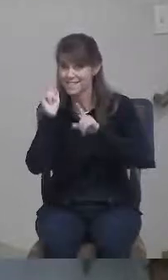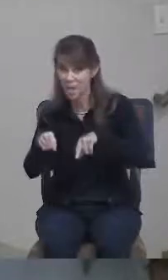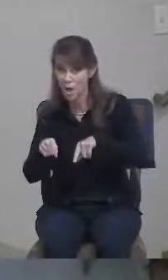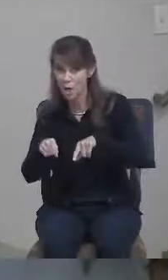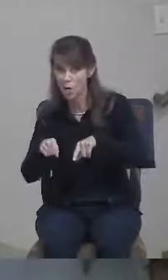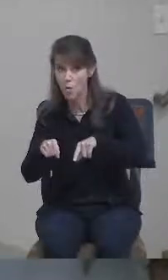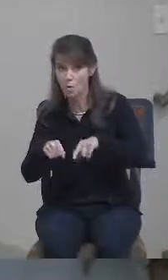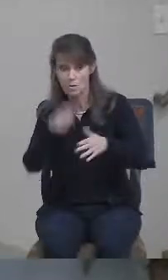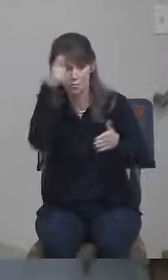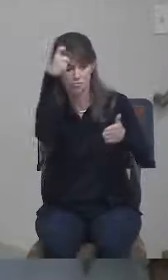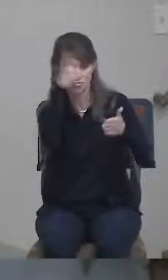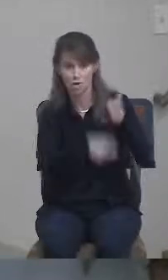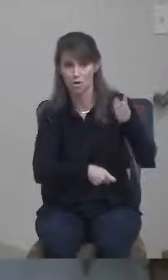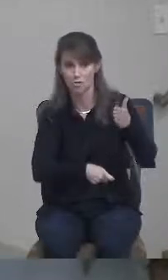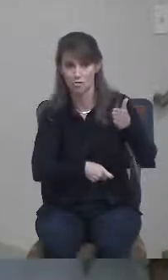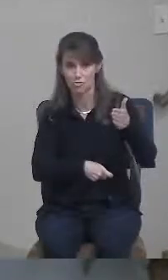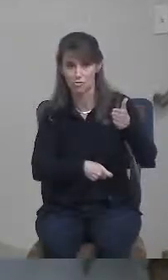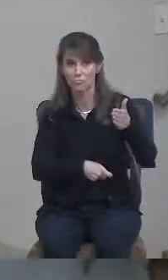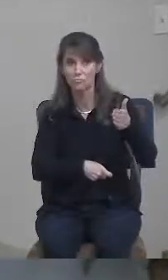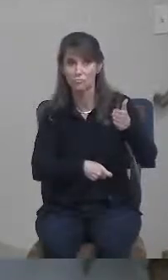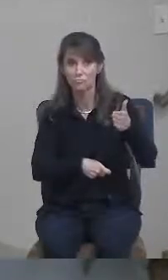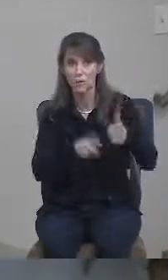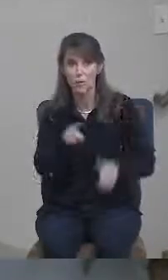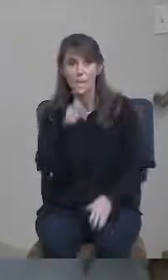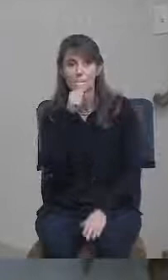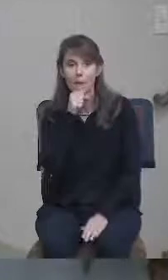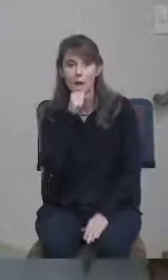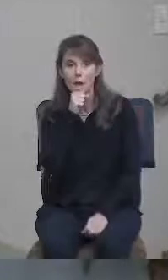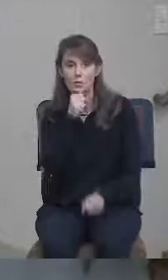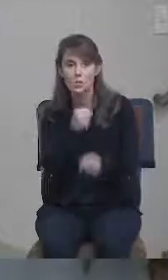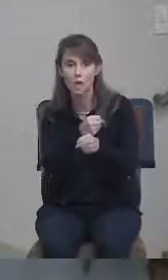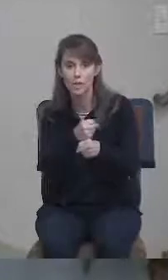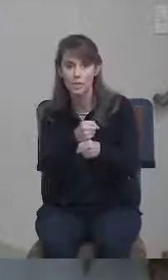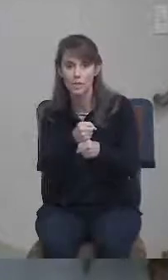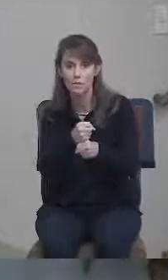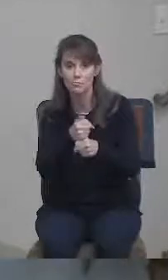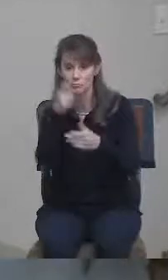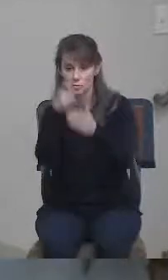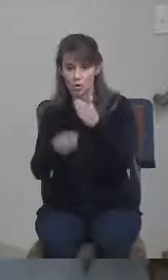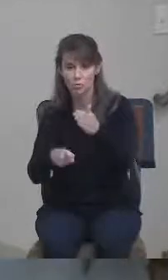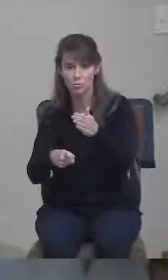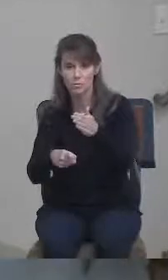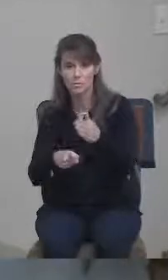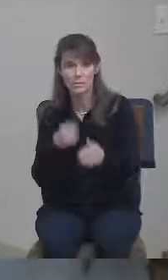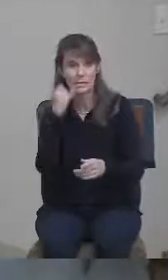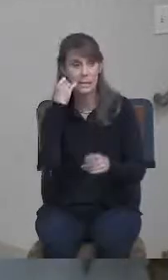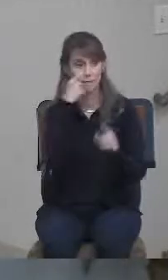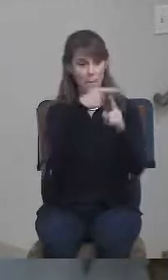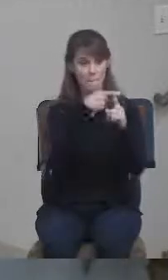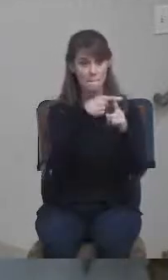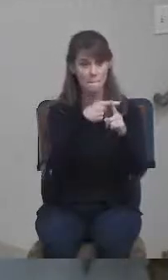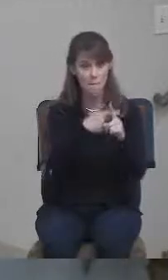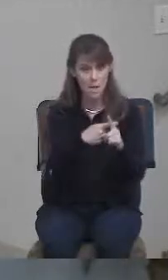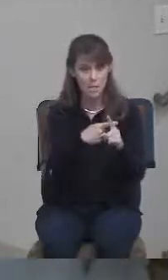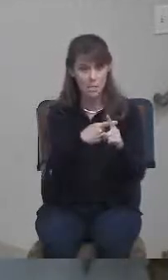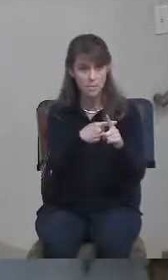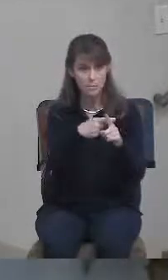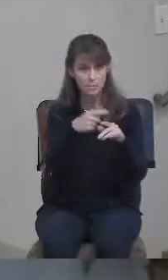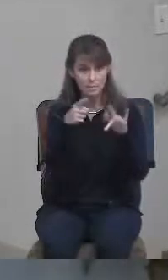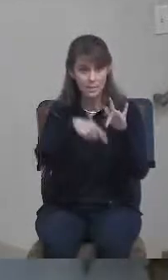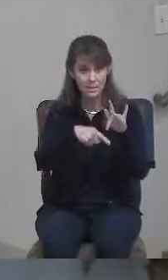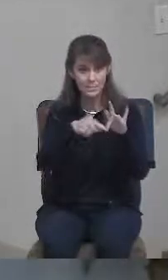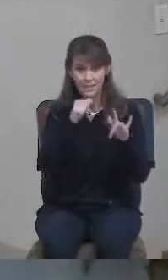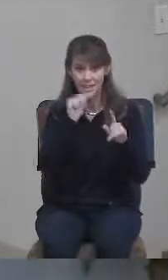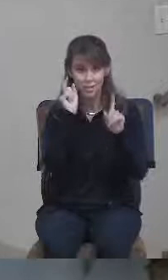pound of coffee. A month missing in a row caused a fine of 50 pounds